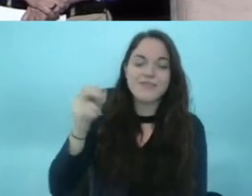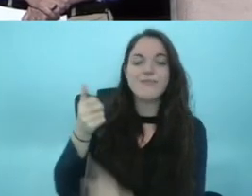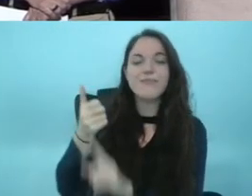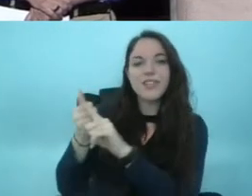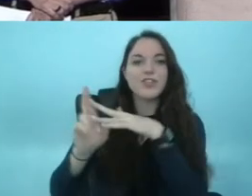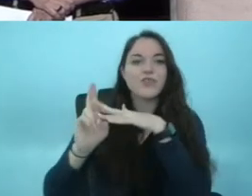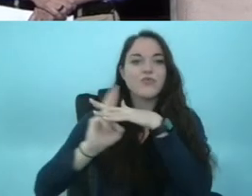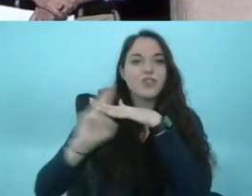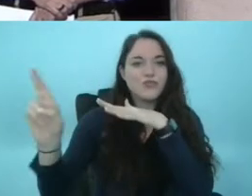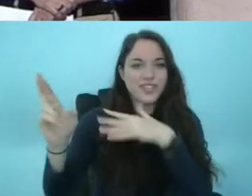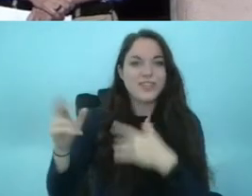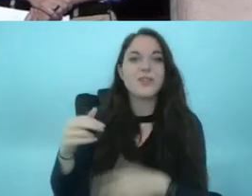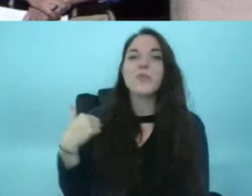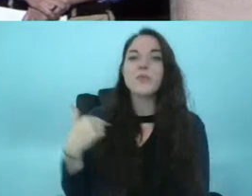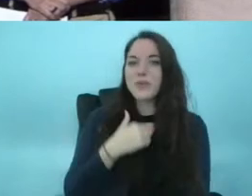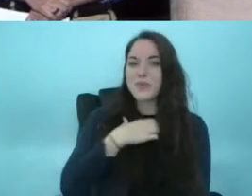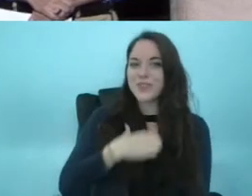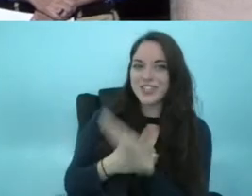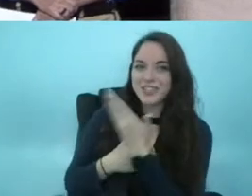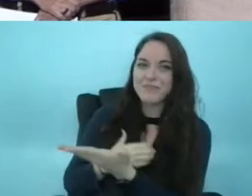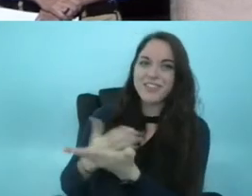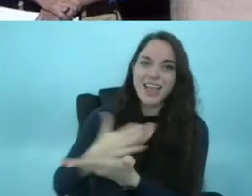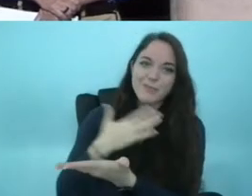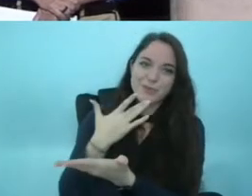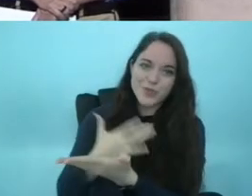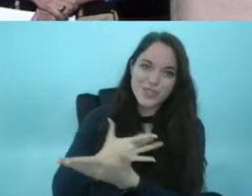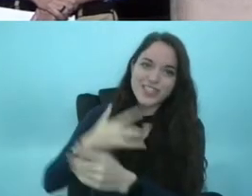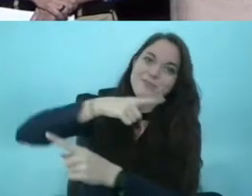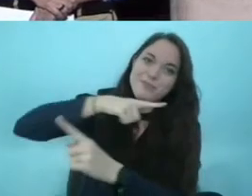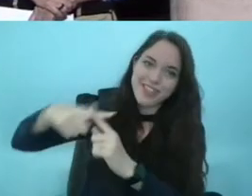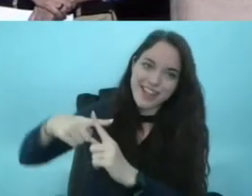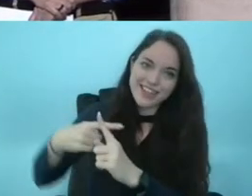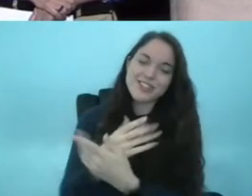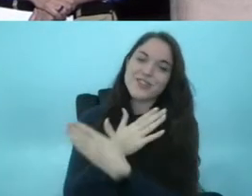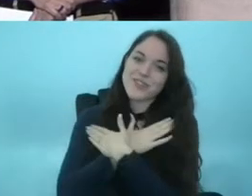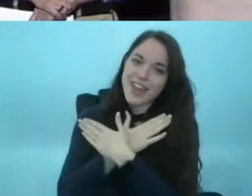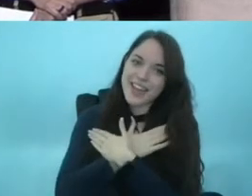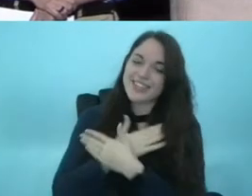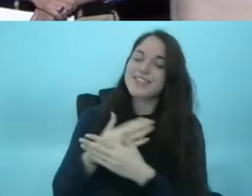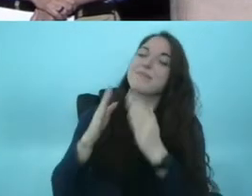happy birthday, but we wish him rest and peace and joy.